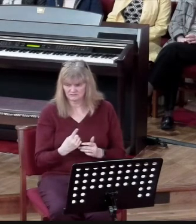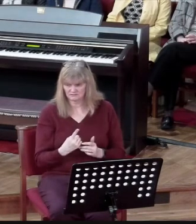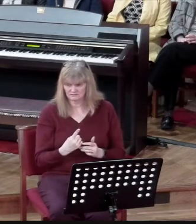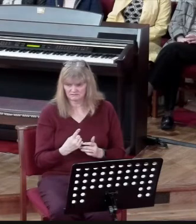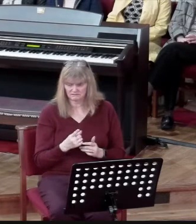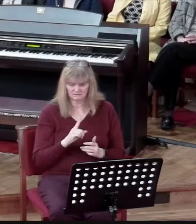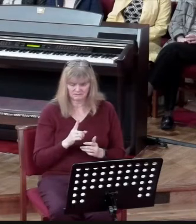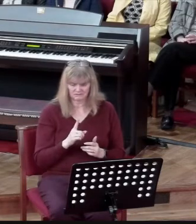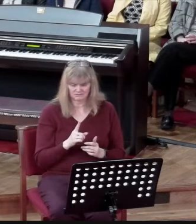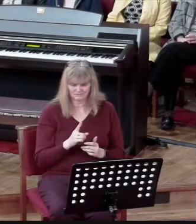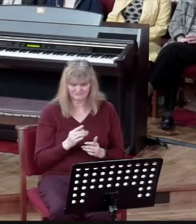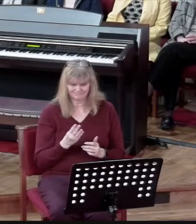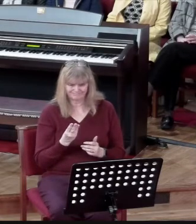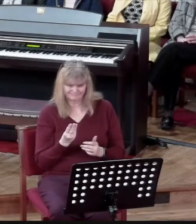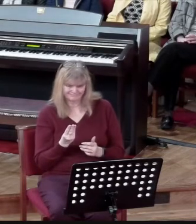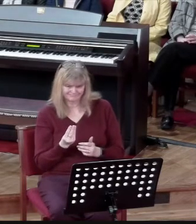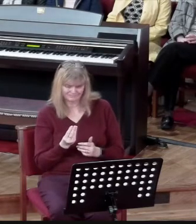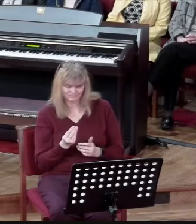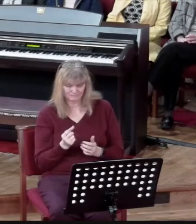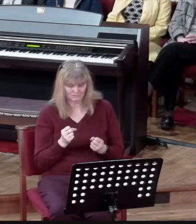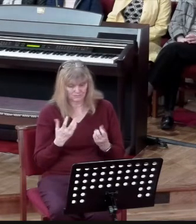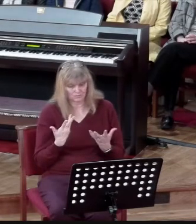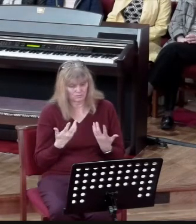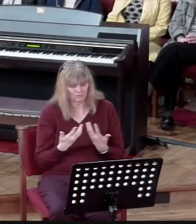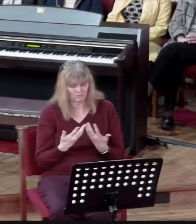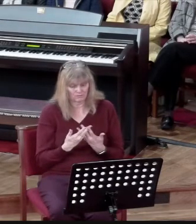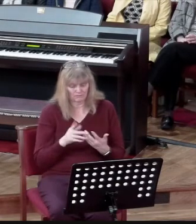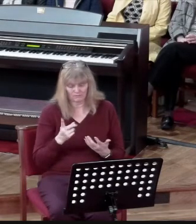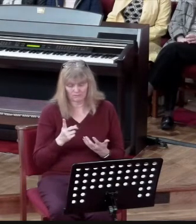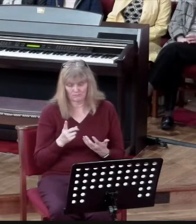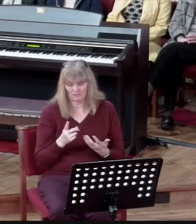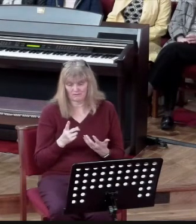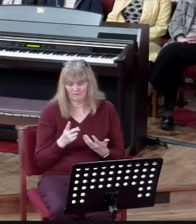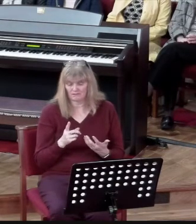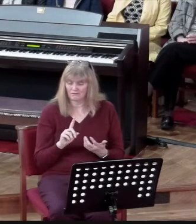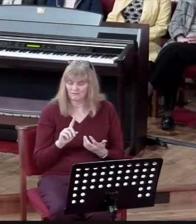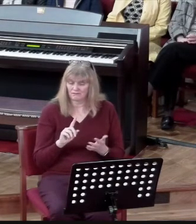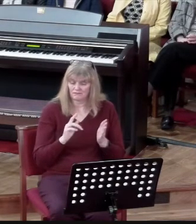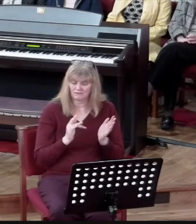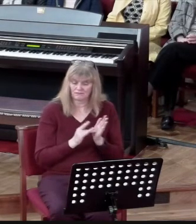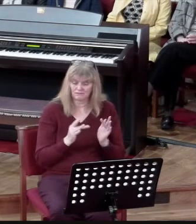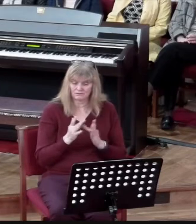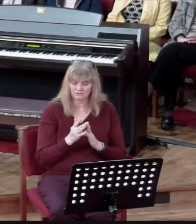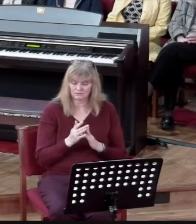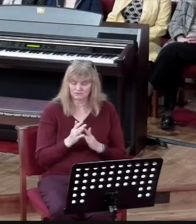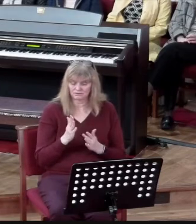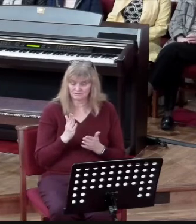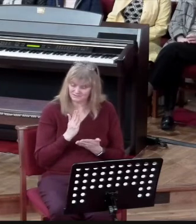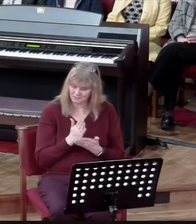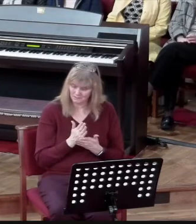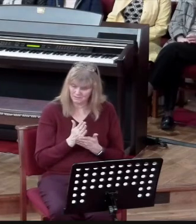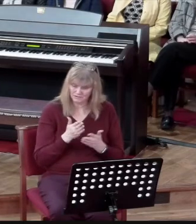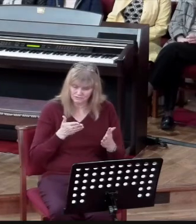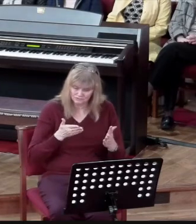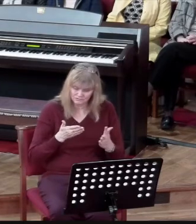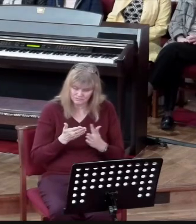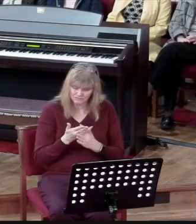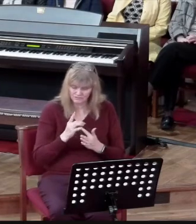through Peter's sullen shell. And then Jesus told him to put out to deep water and catch